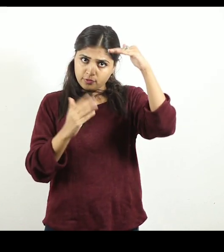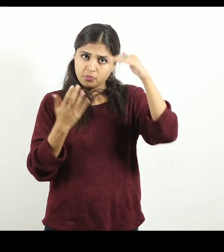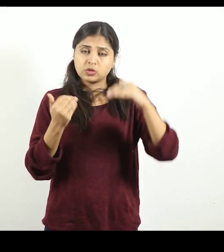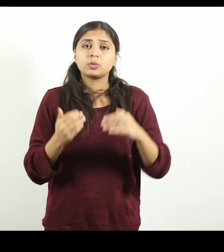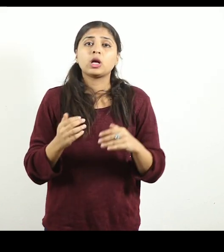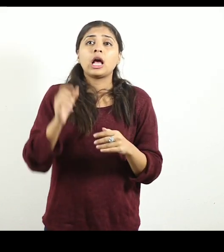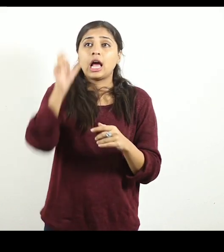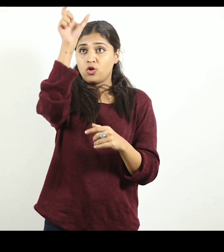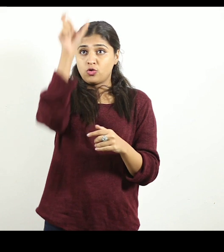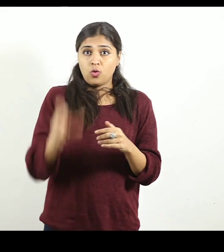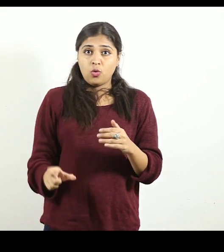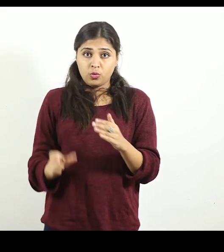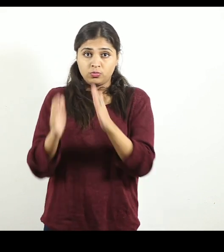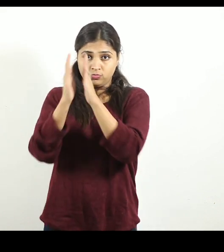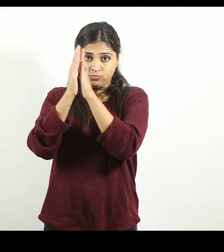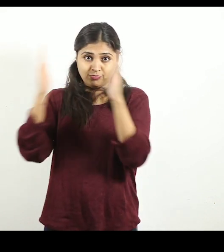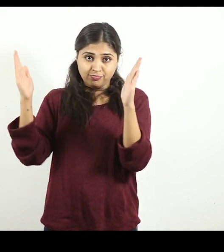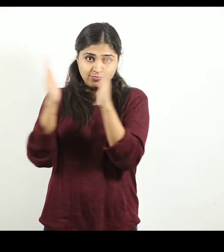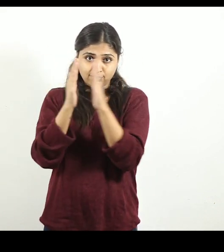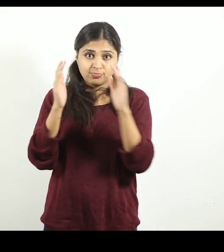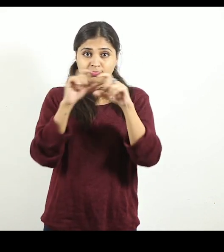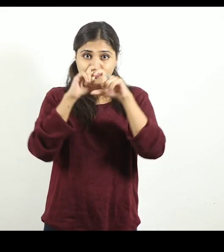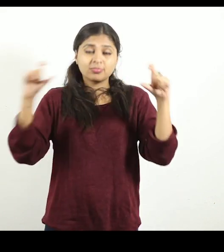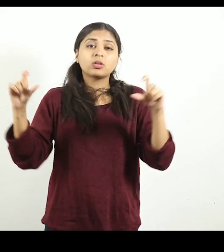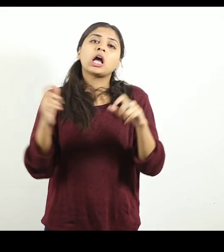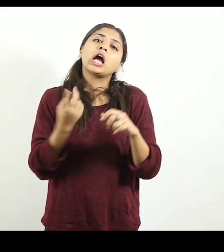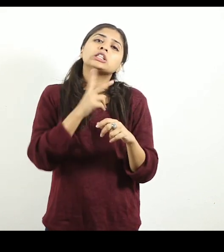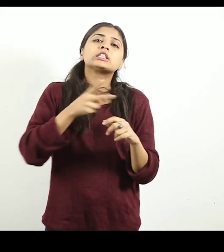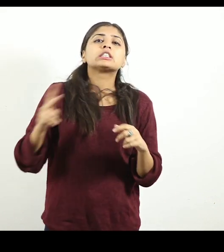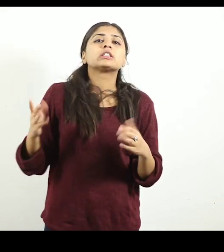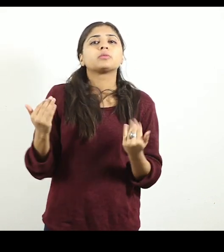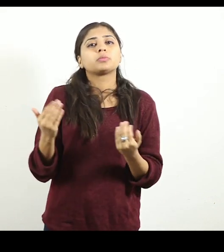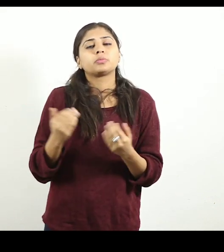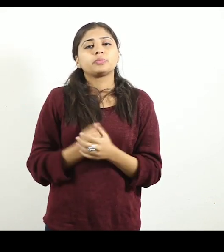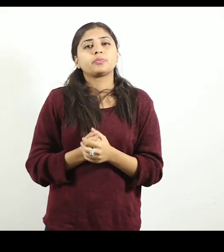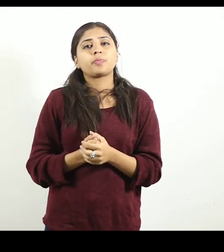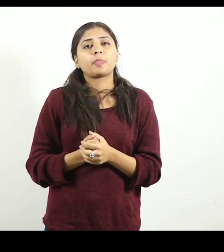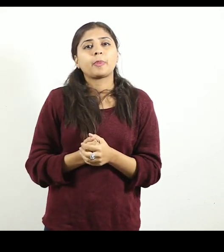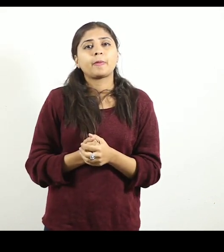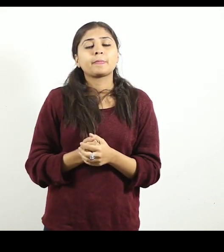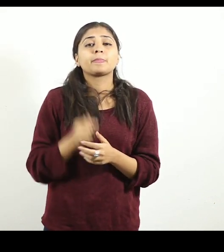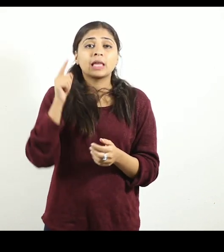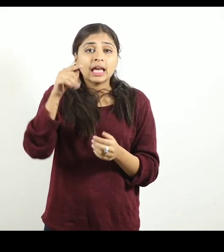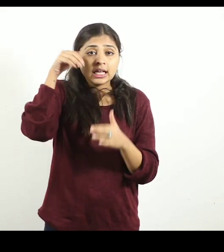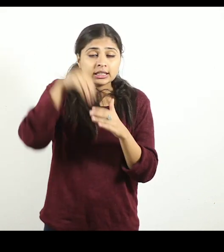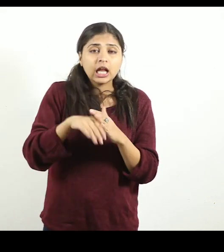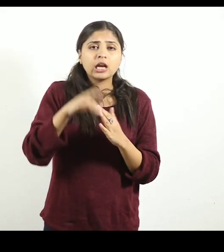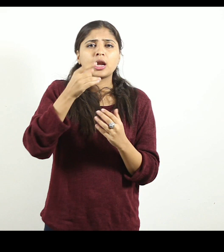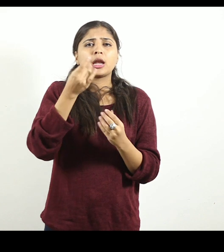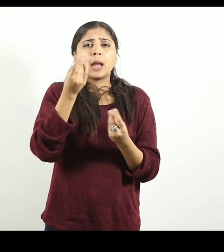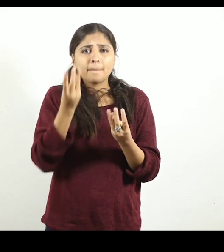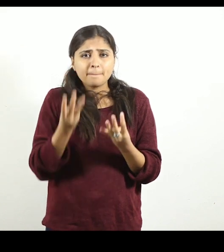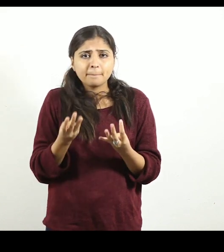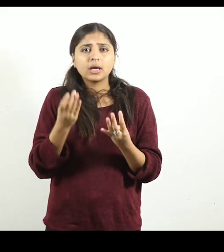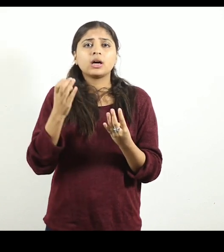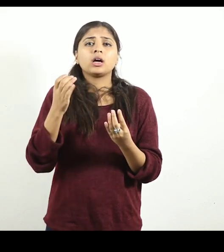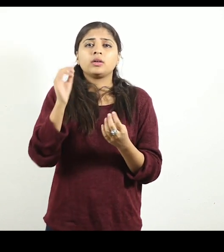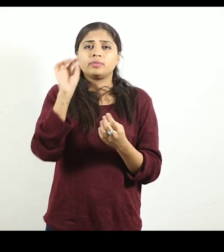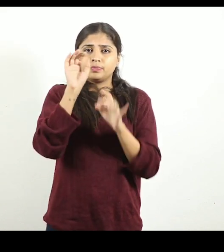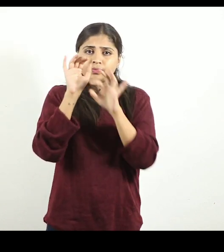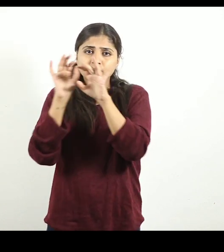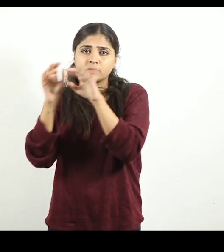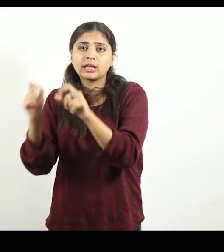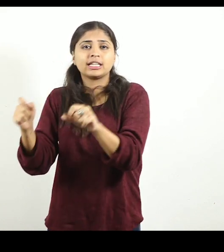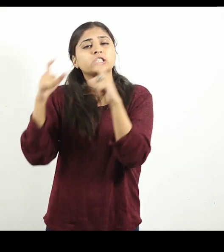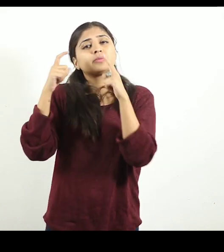row height of 0 to 409. This value represents the number of characters that can be displayed in a